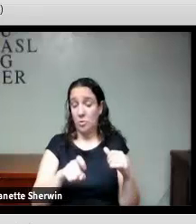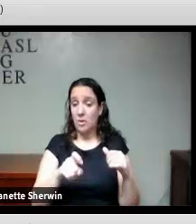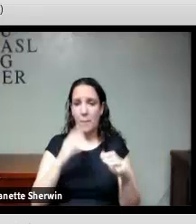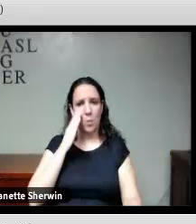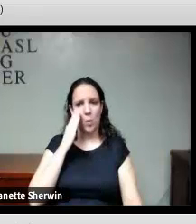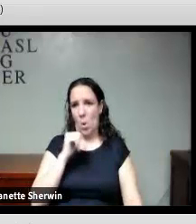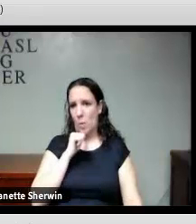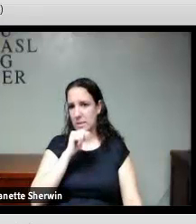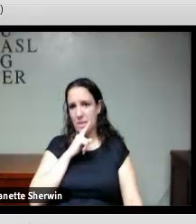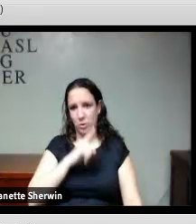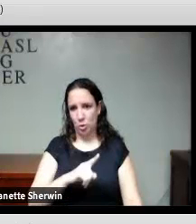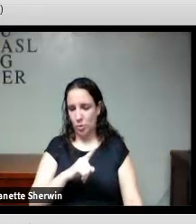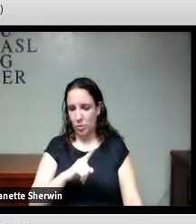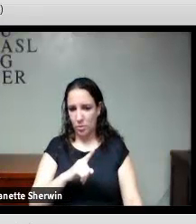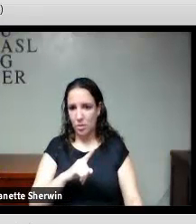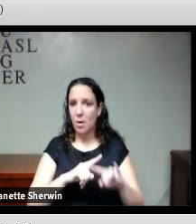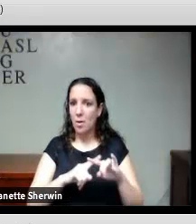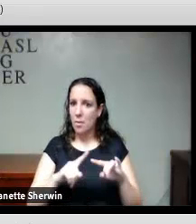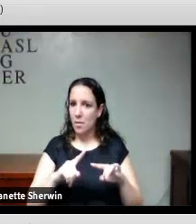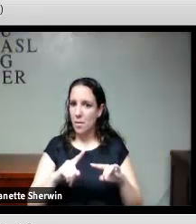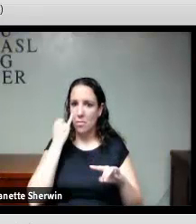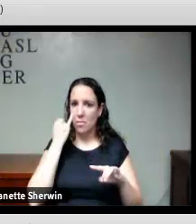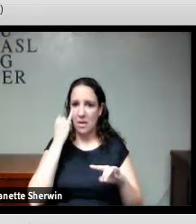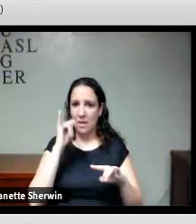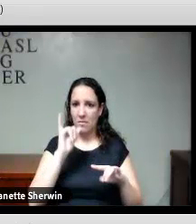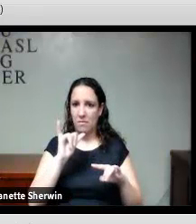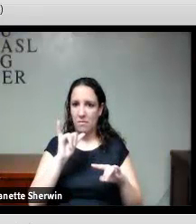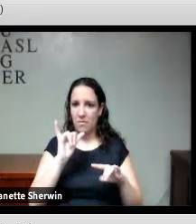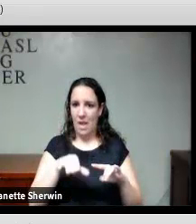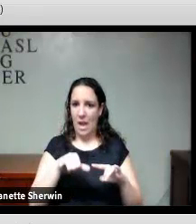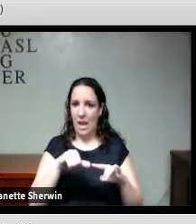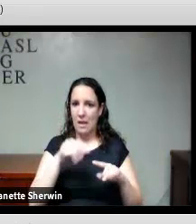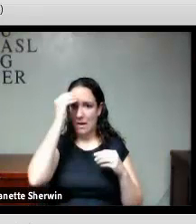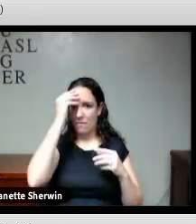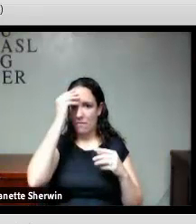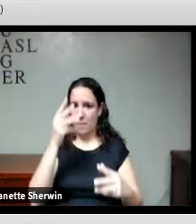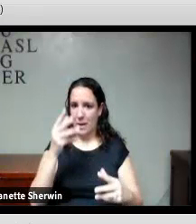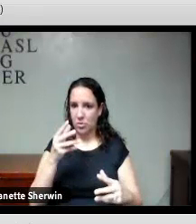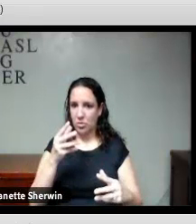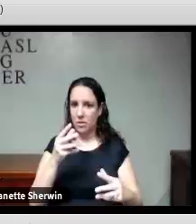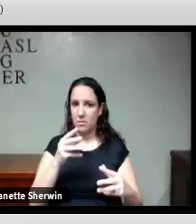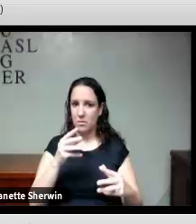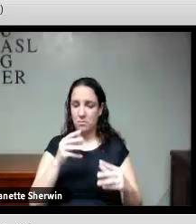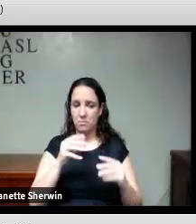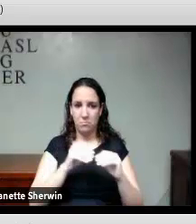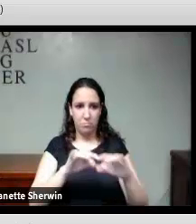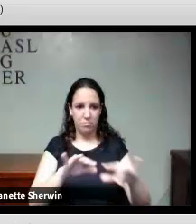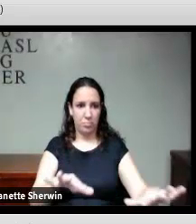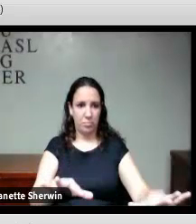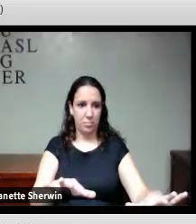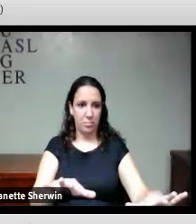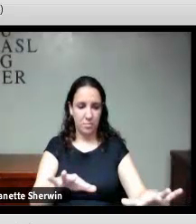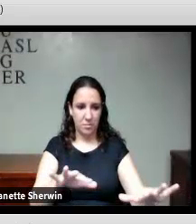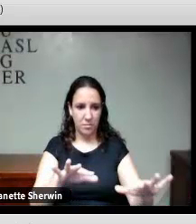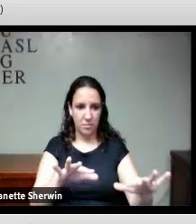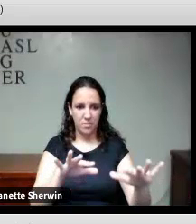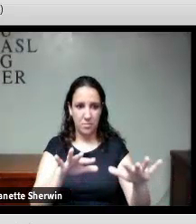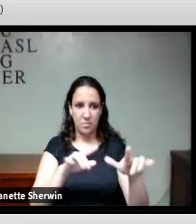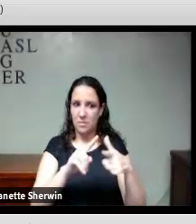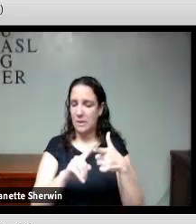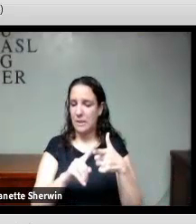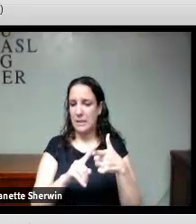true. But when that spreads, then the funding is affected, isn't it? So it's just really important for us to understand the consequences